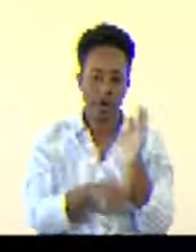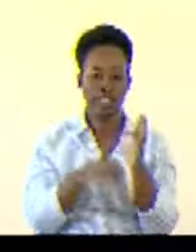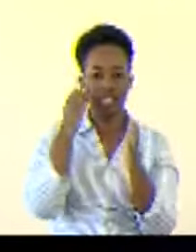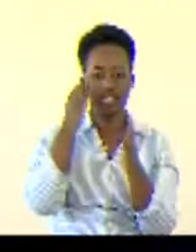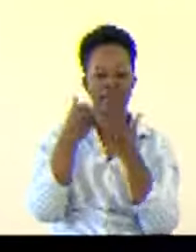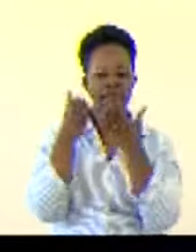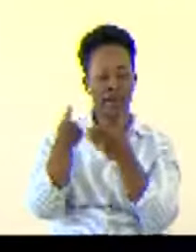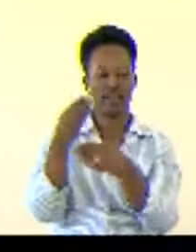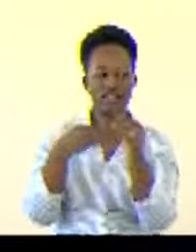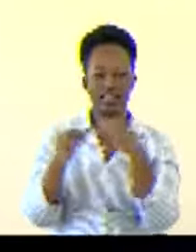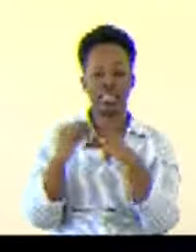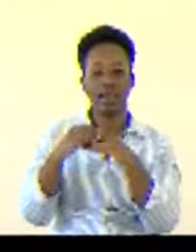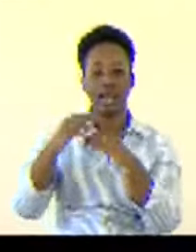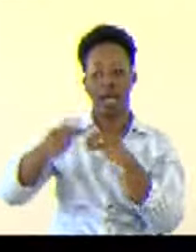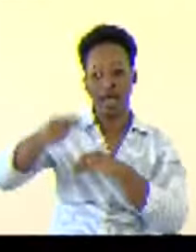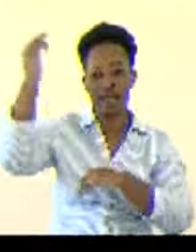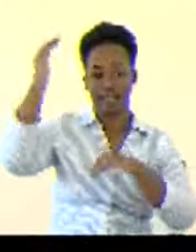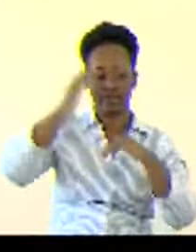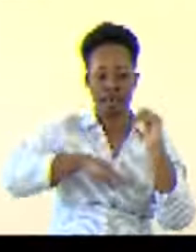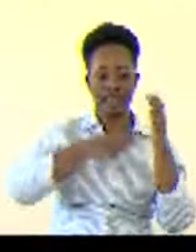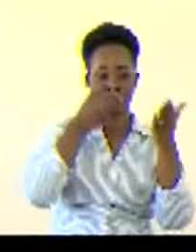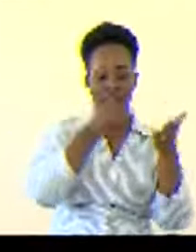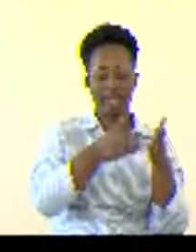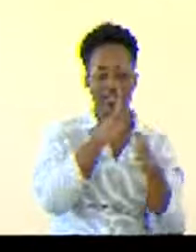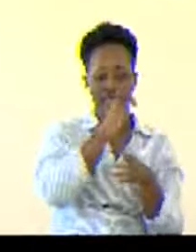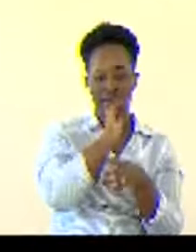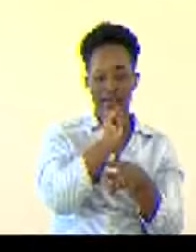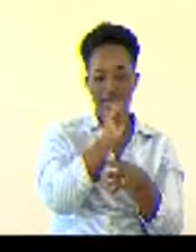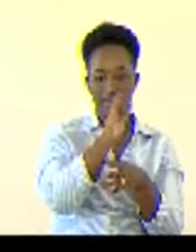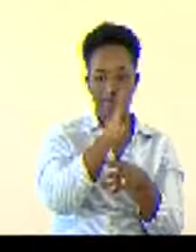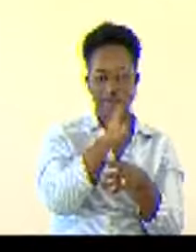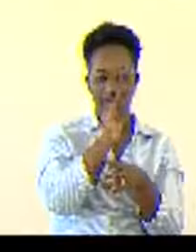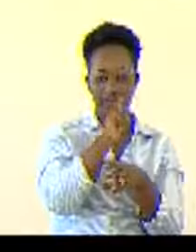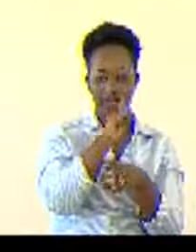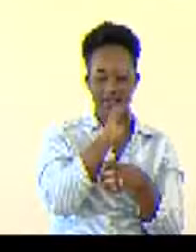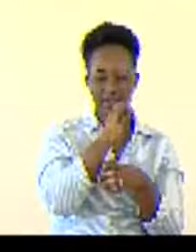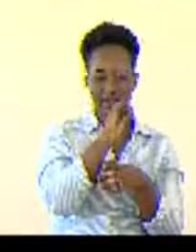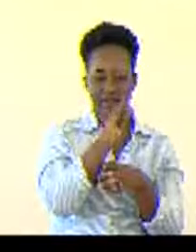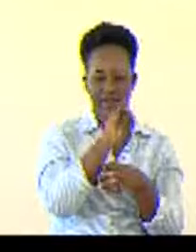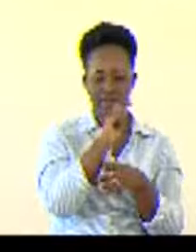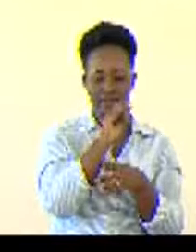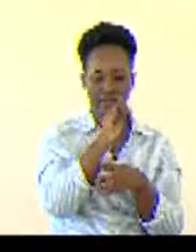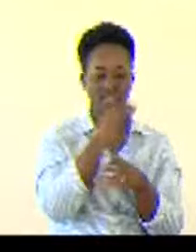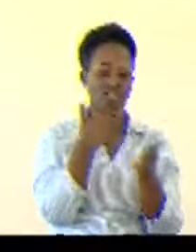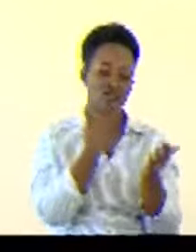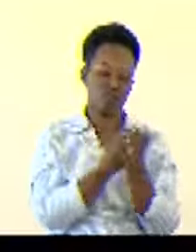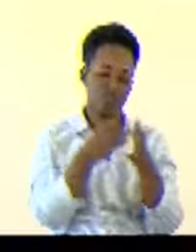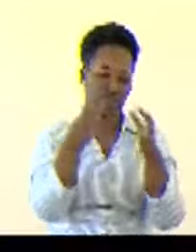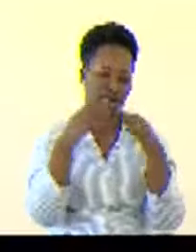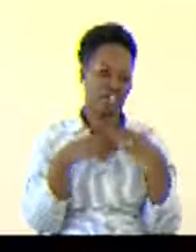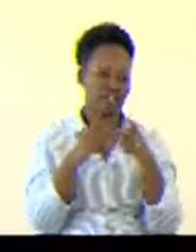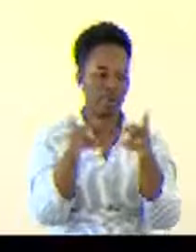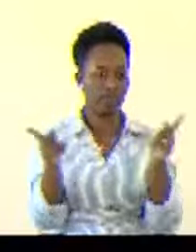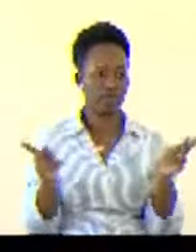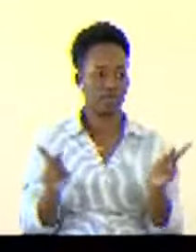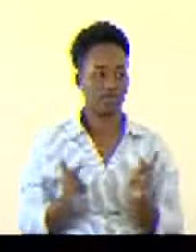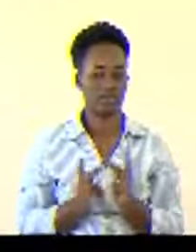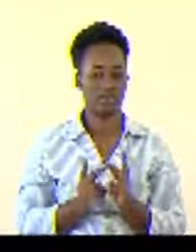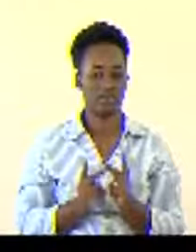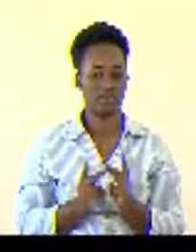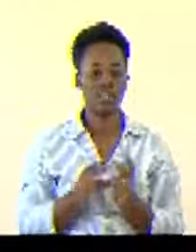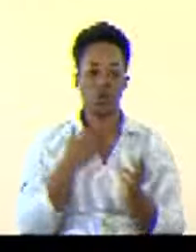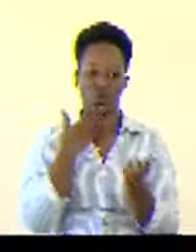are greater than current liabilities, then the business is solvent. It is in a good financial position. It is in a good financial